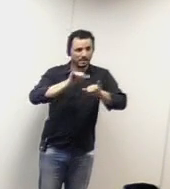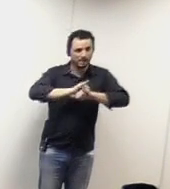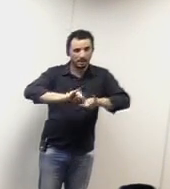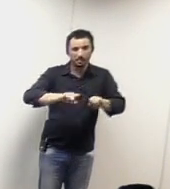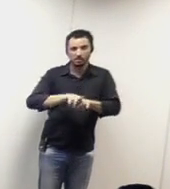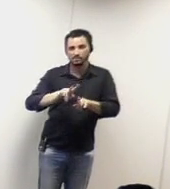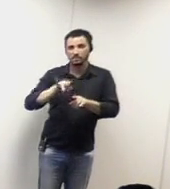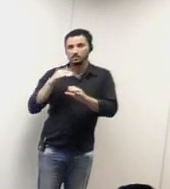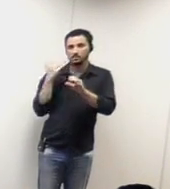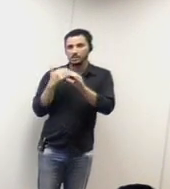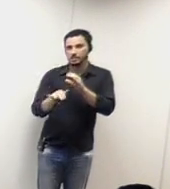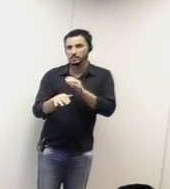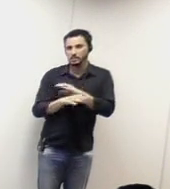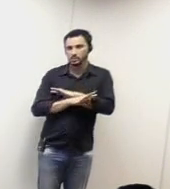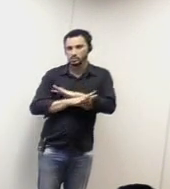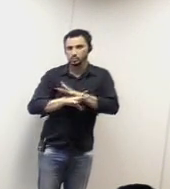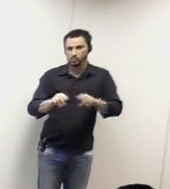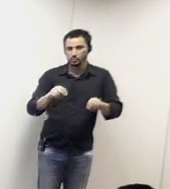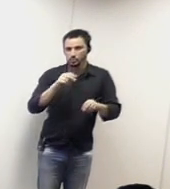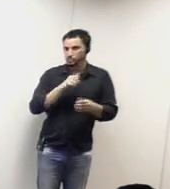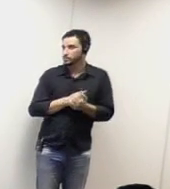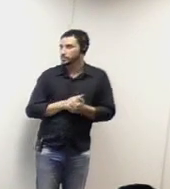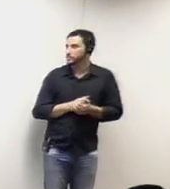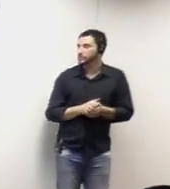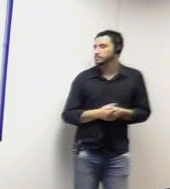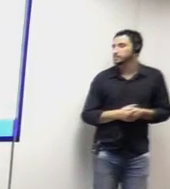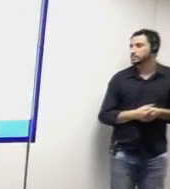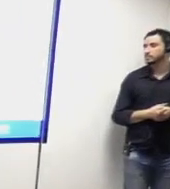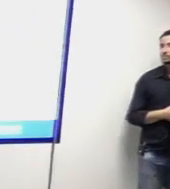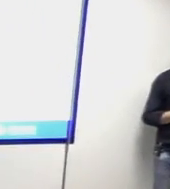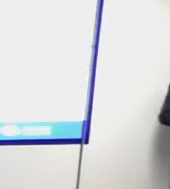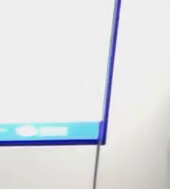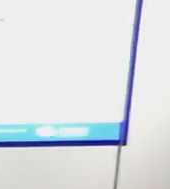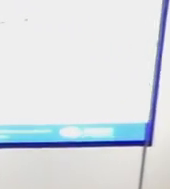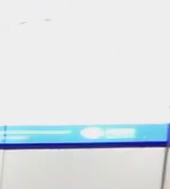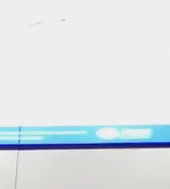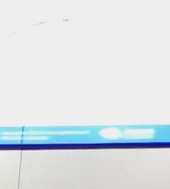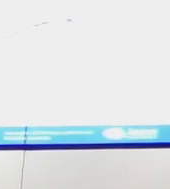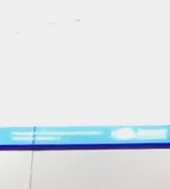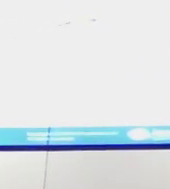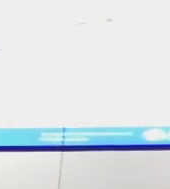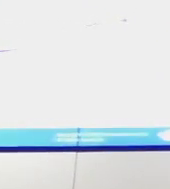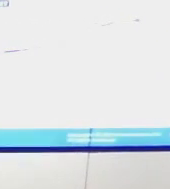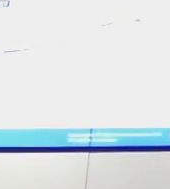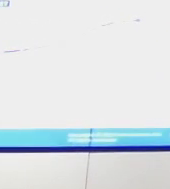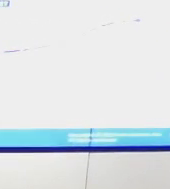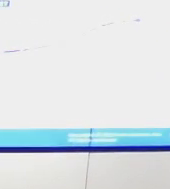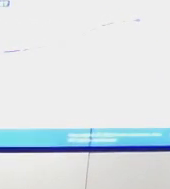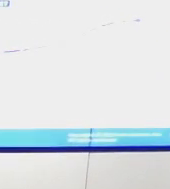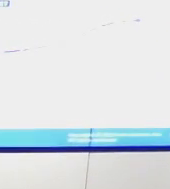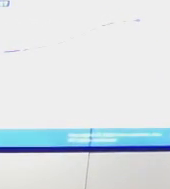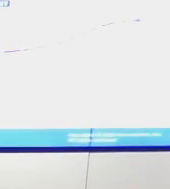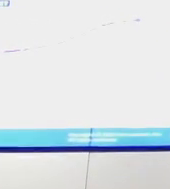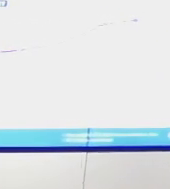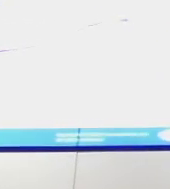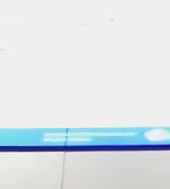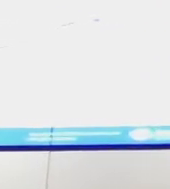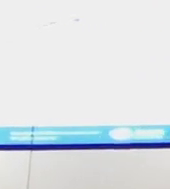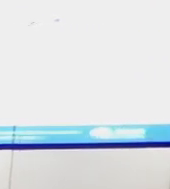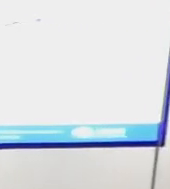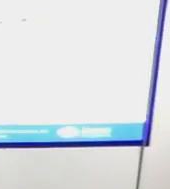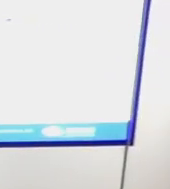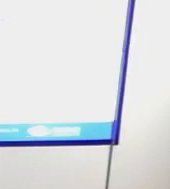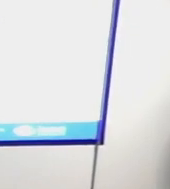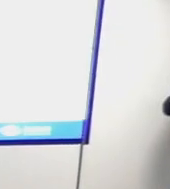So this is a huge success story. This is an application from Climate Interactive that runs on your phone,